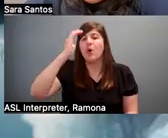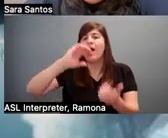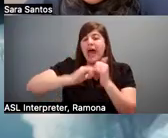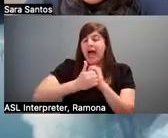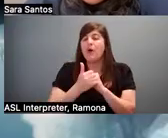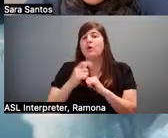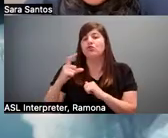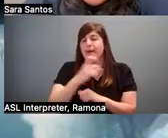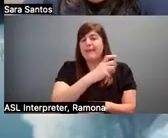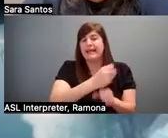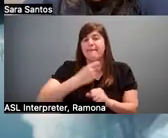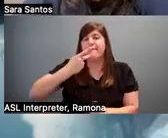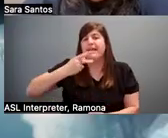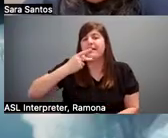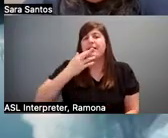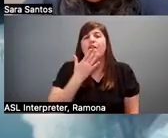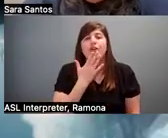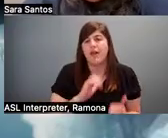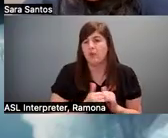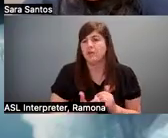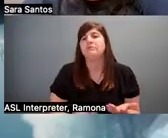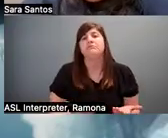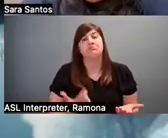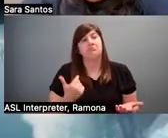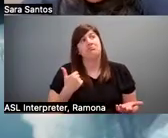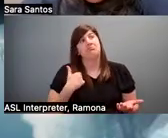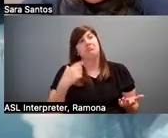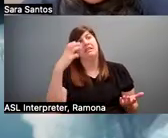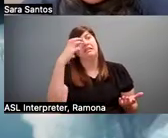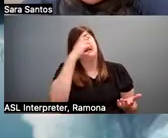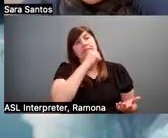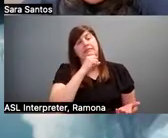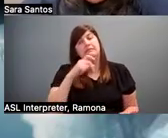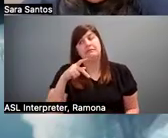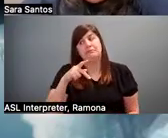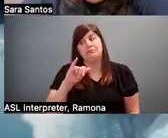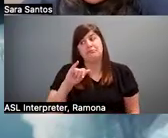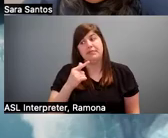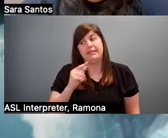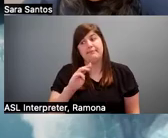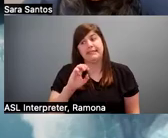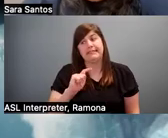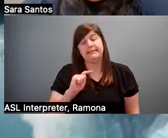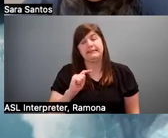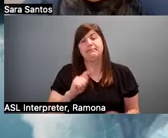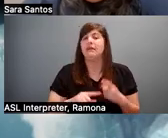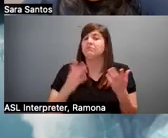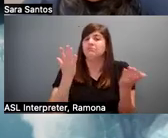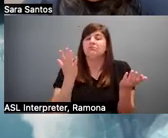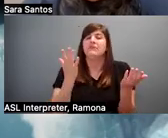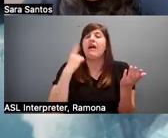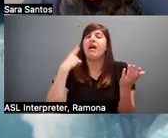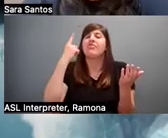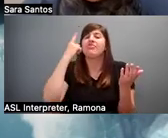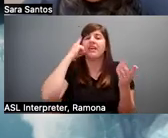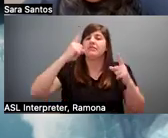pink color? How do sh I would guess that's a pigment, but um I think shrimp have